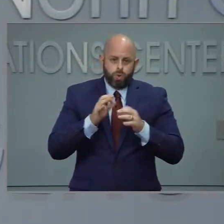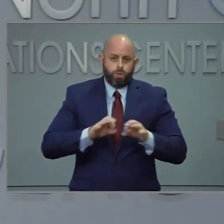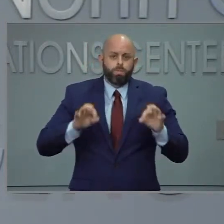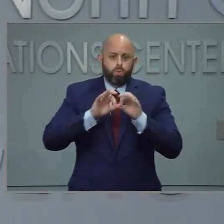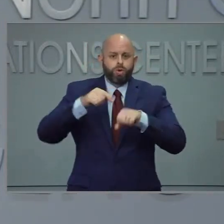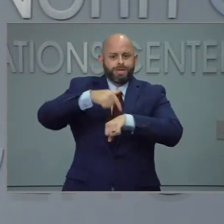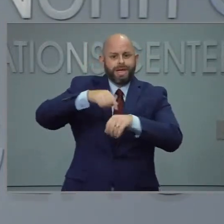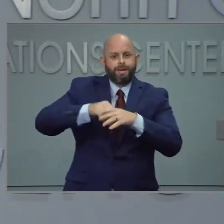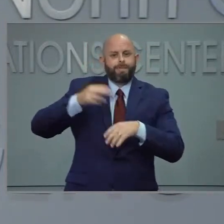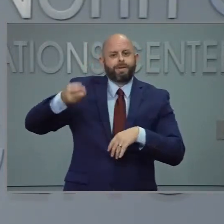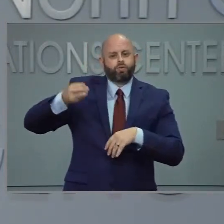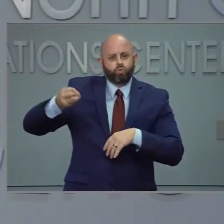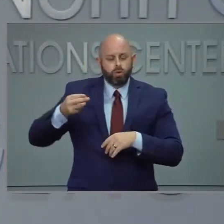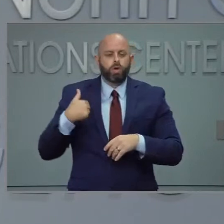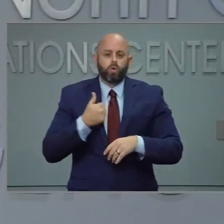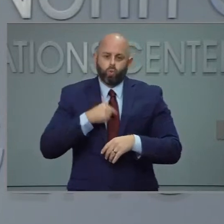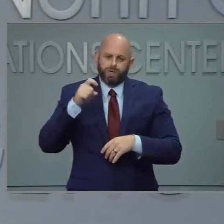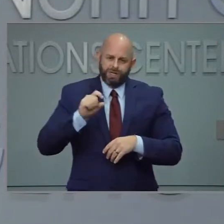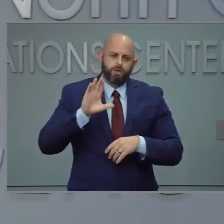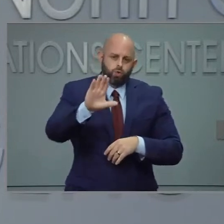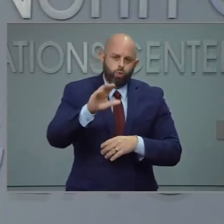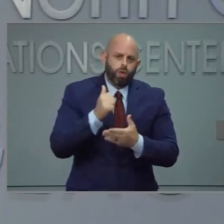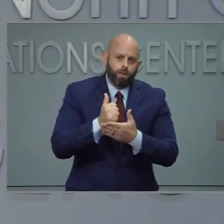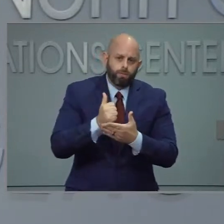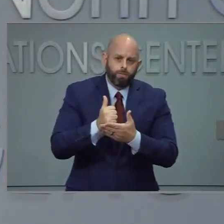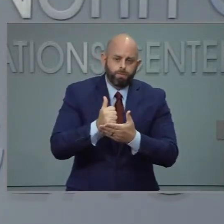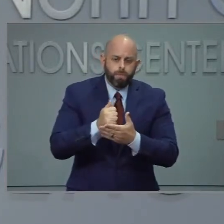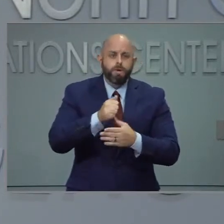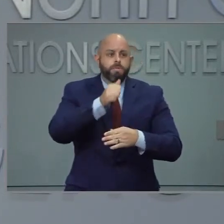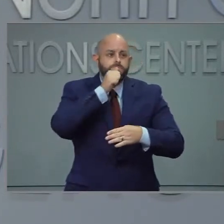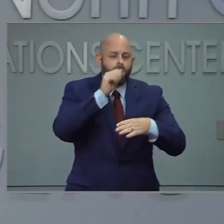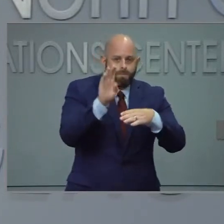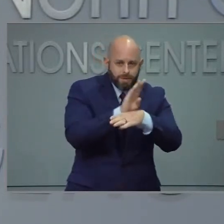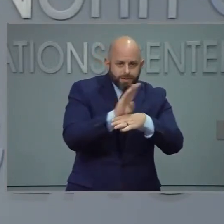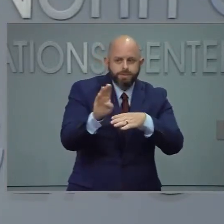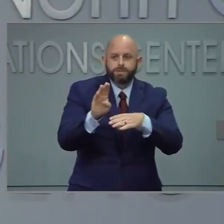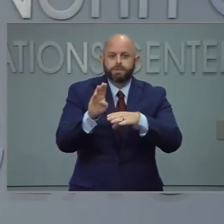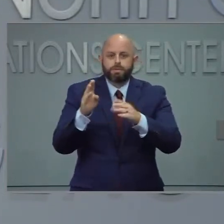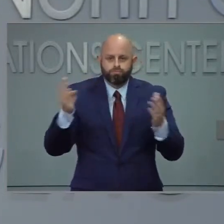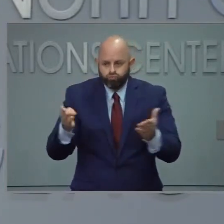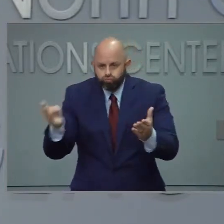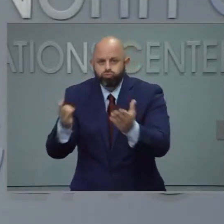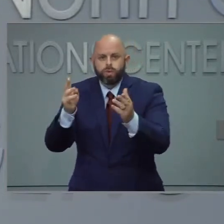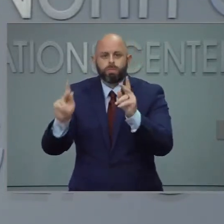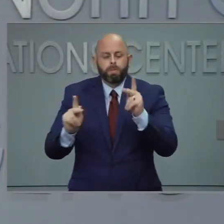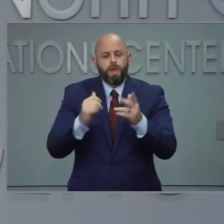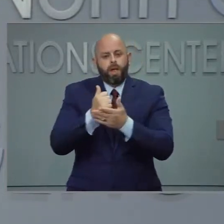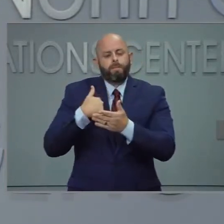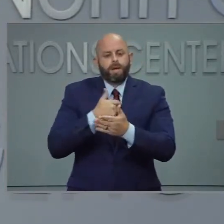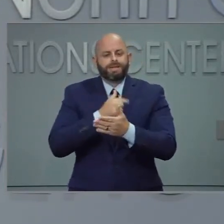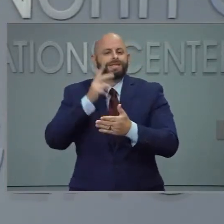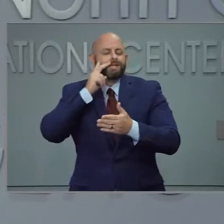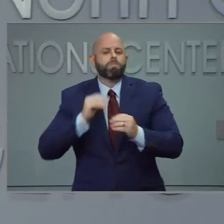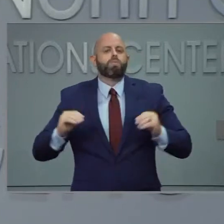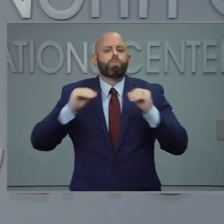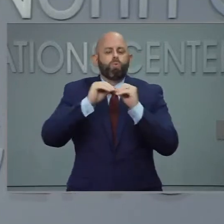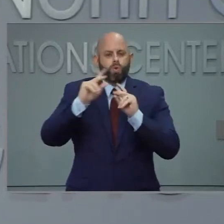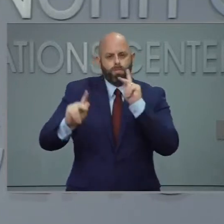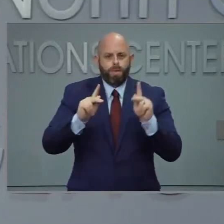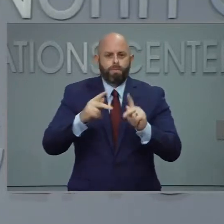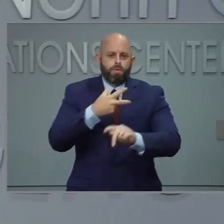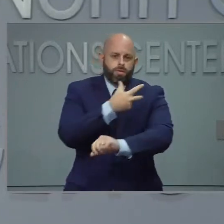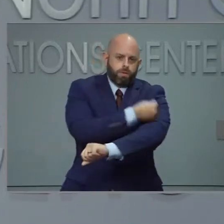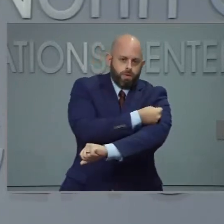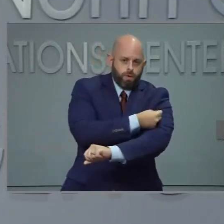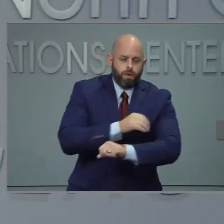we need the private sector to help us increase vaccine rates. Right now, being a good corporate